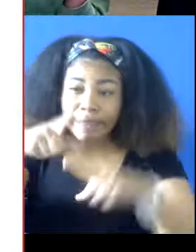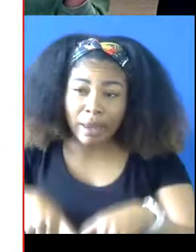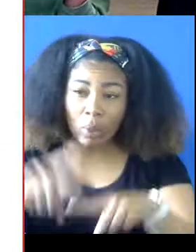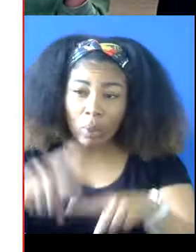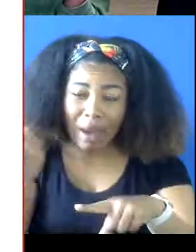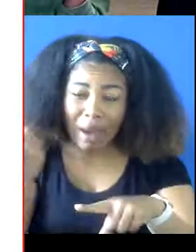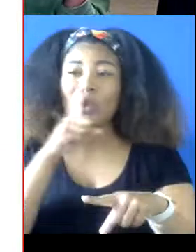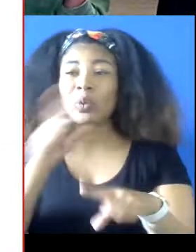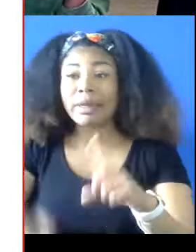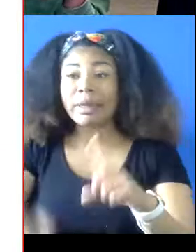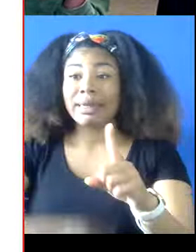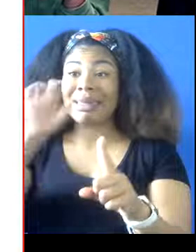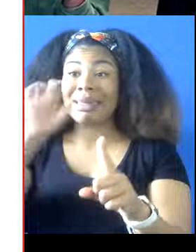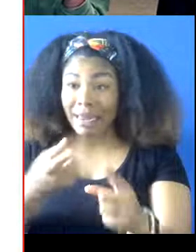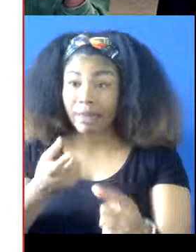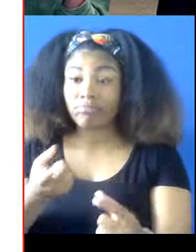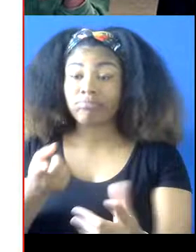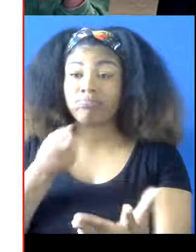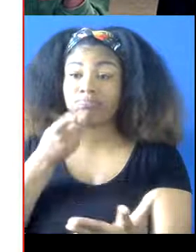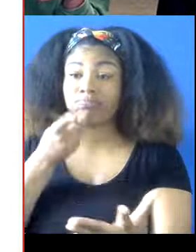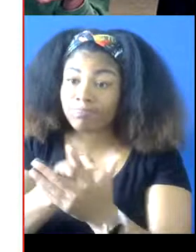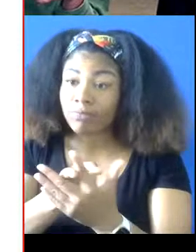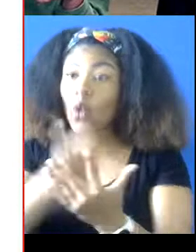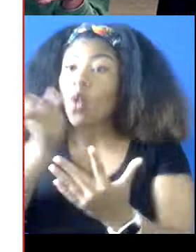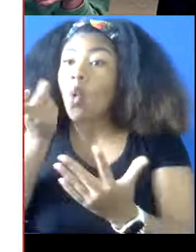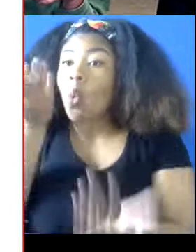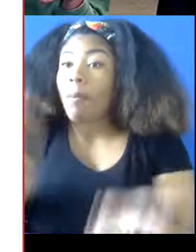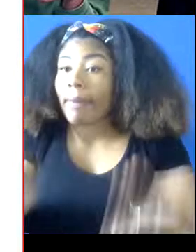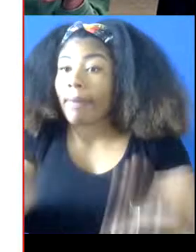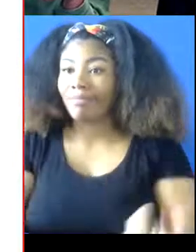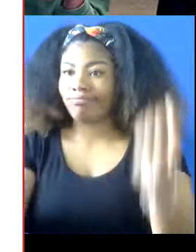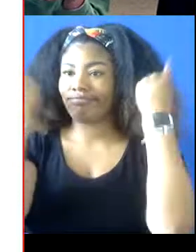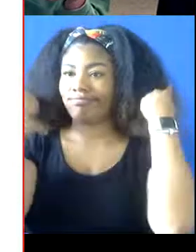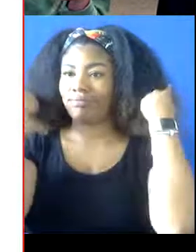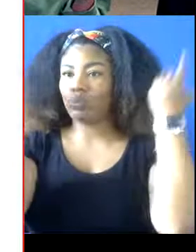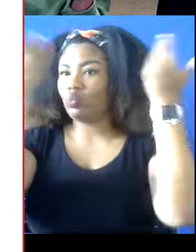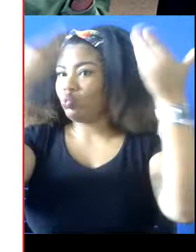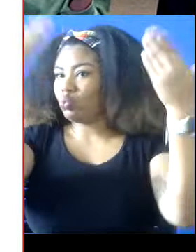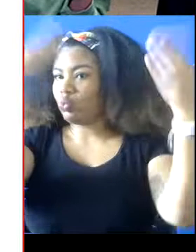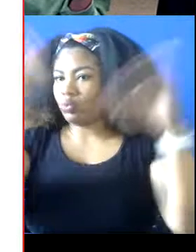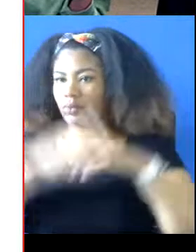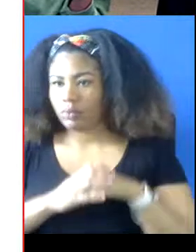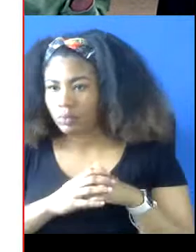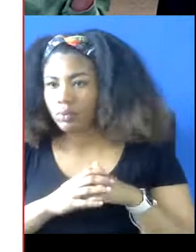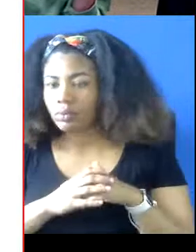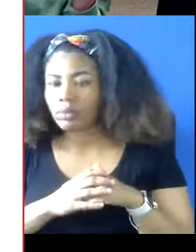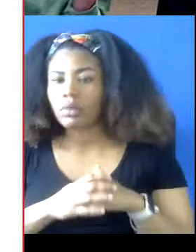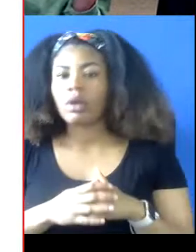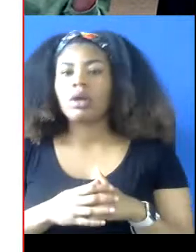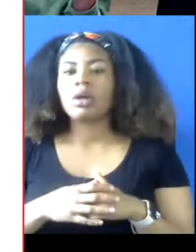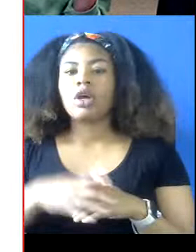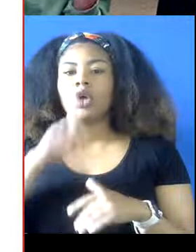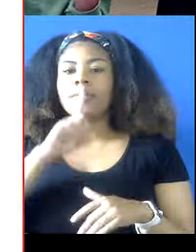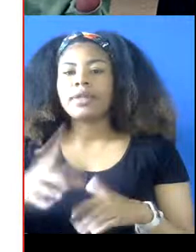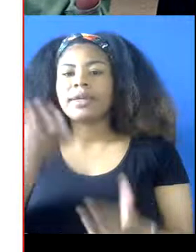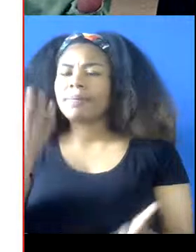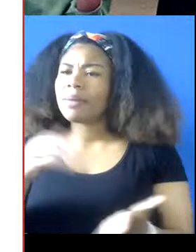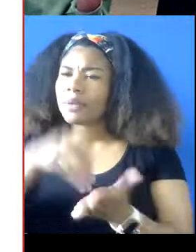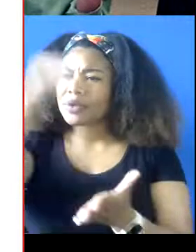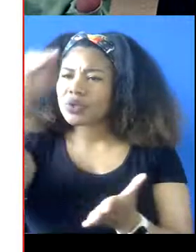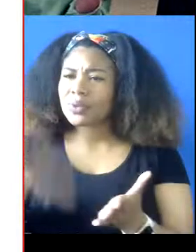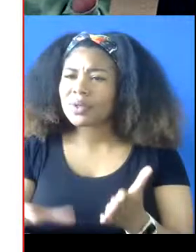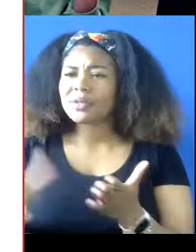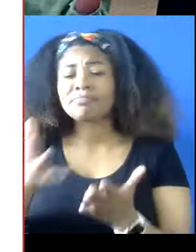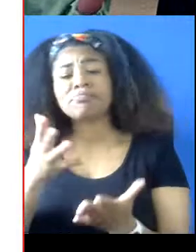on the content that's being taught, right? A student could perhaps have something may work